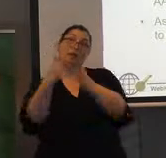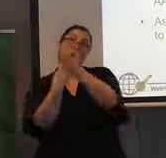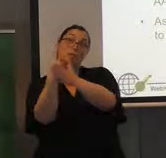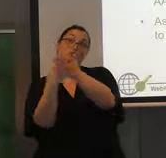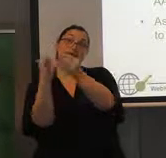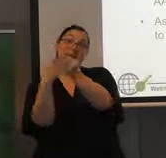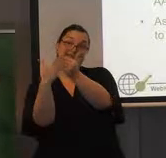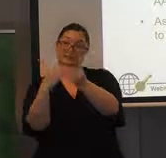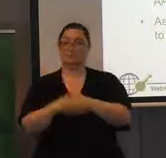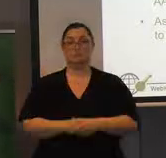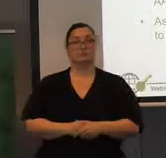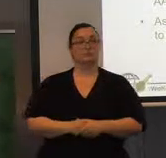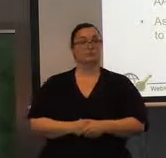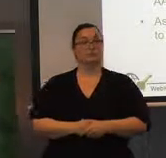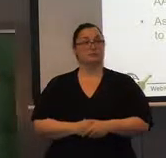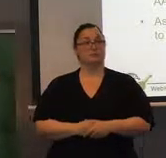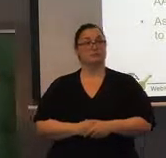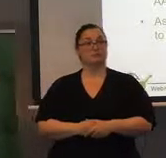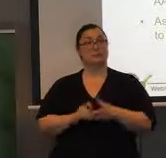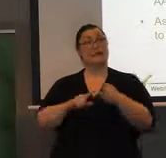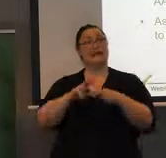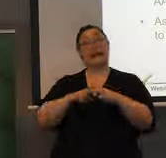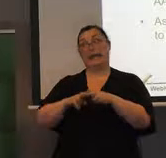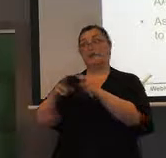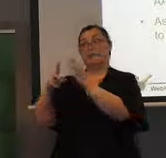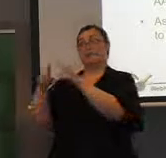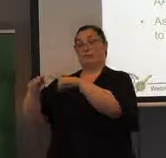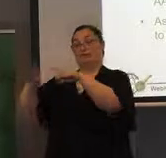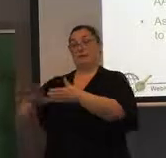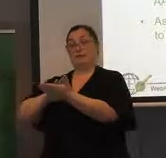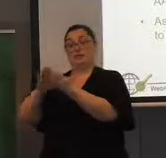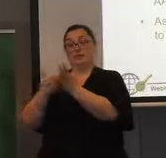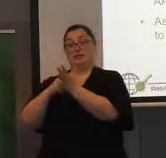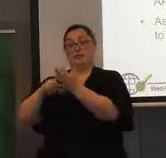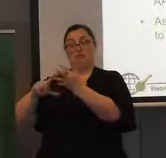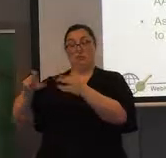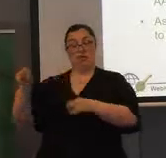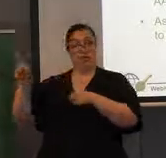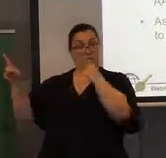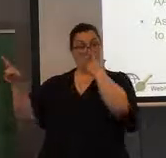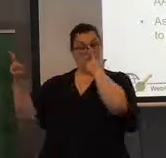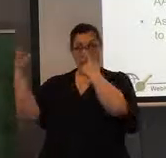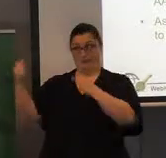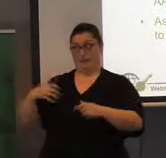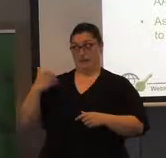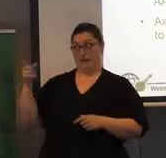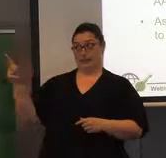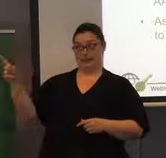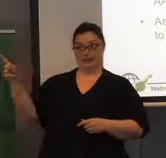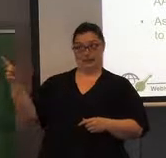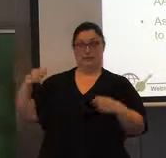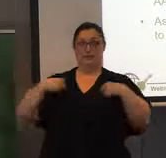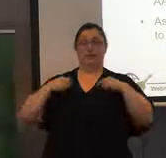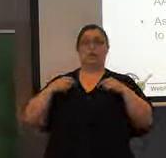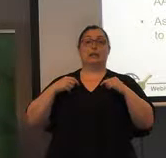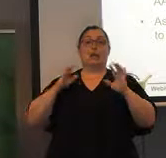it. So if I've had a complaint go to the Australian Human Rights Commission, once it hits the Australian Human Rights Commission, I can't